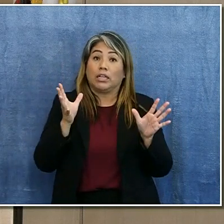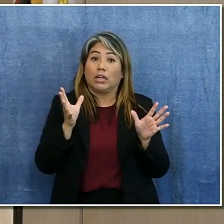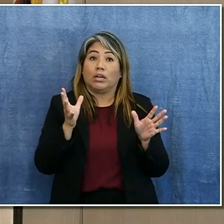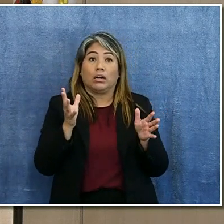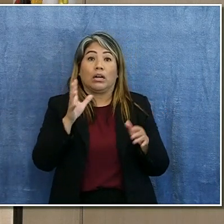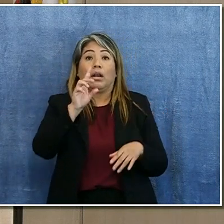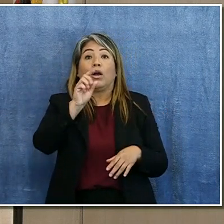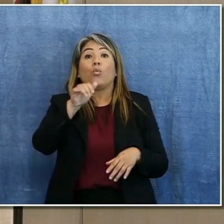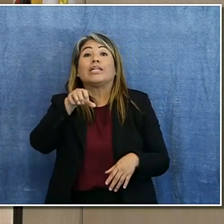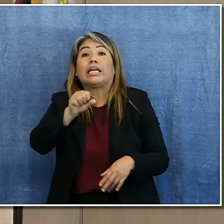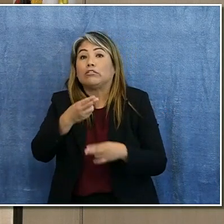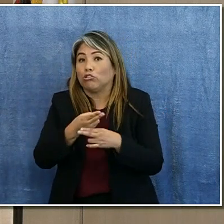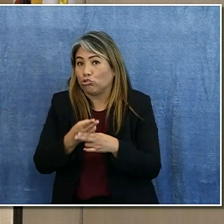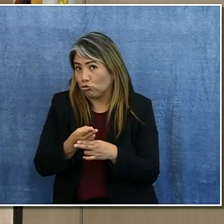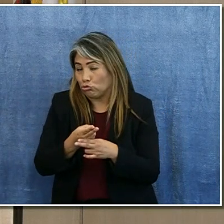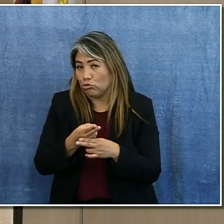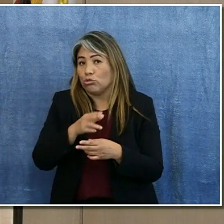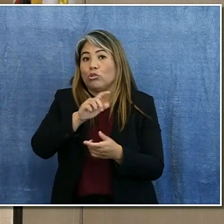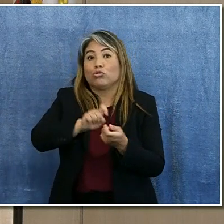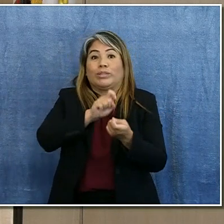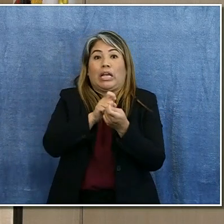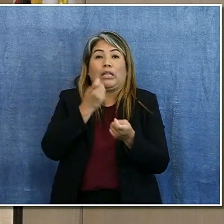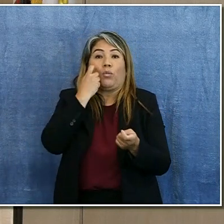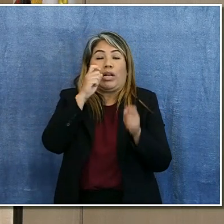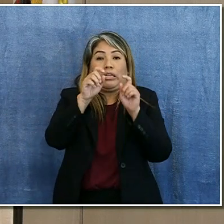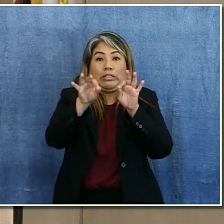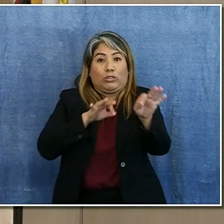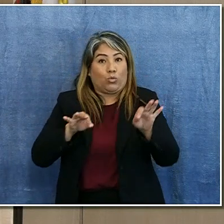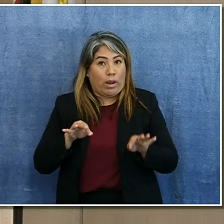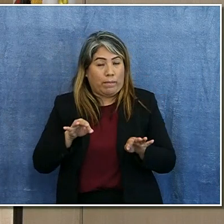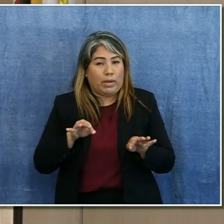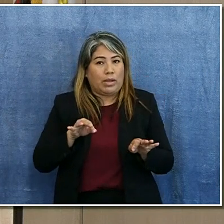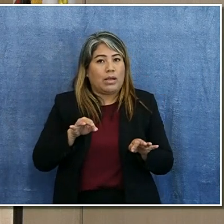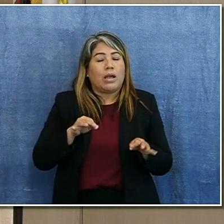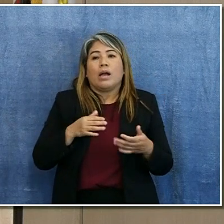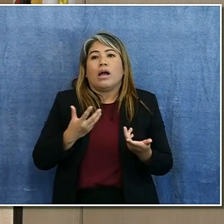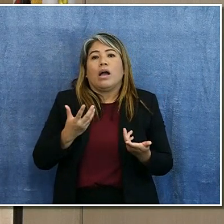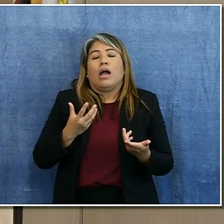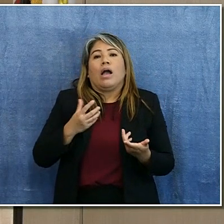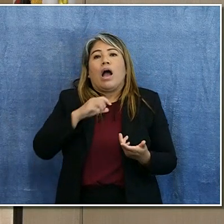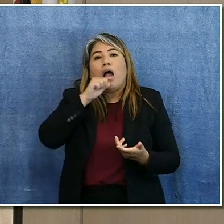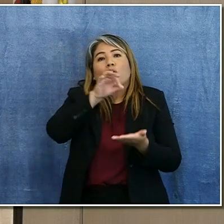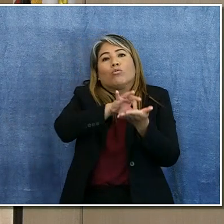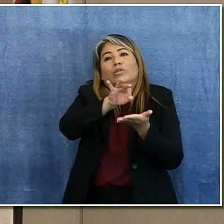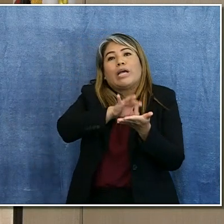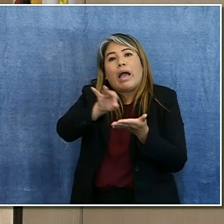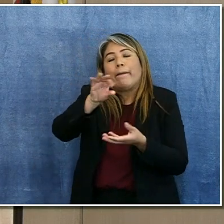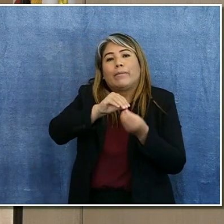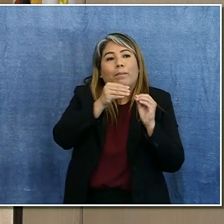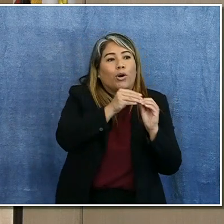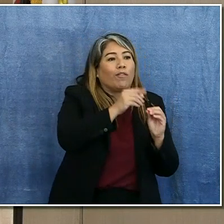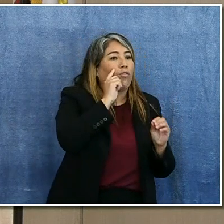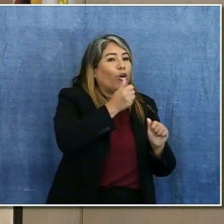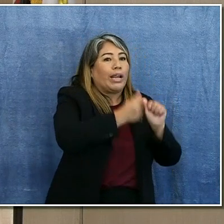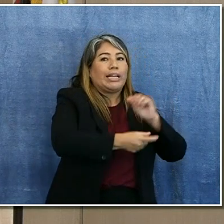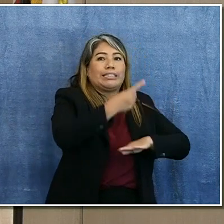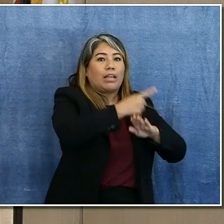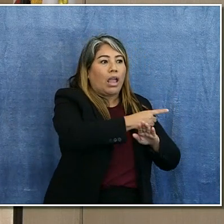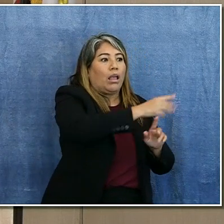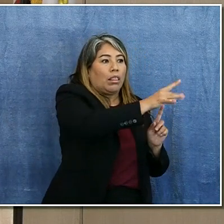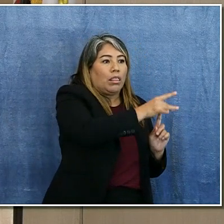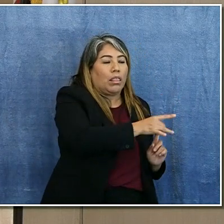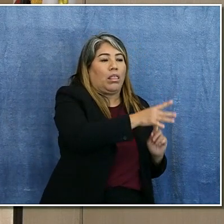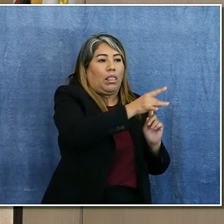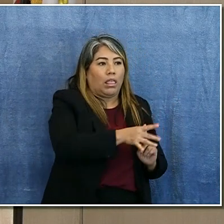what days you use. So exactly what I just described to you, I don't have the number of cases for each day